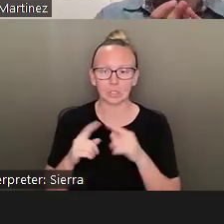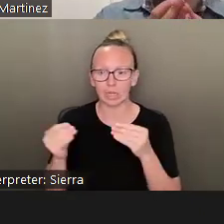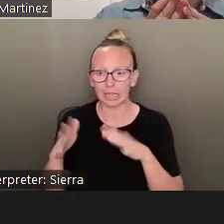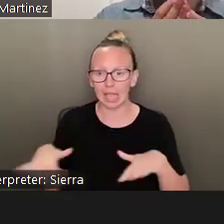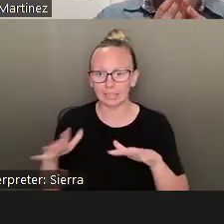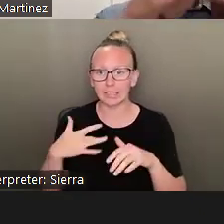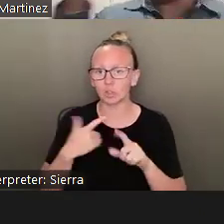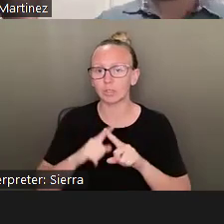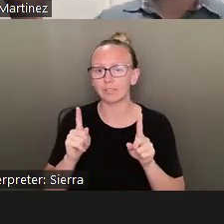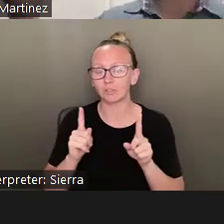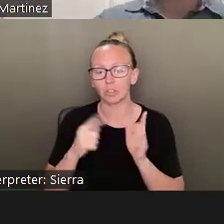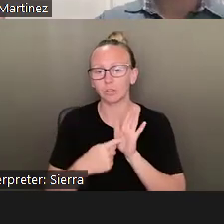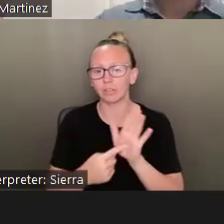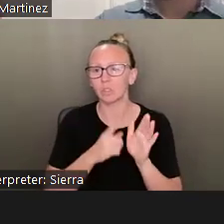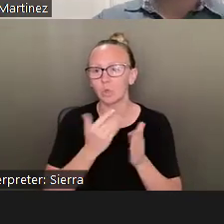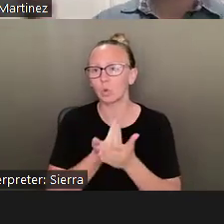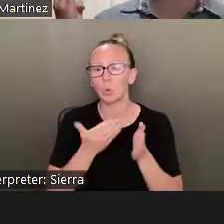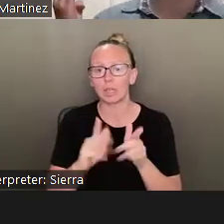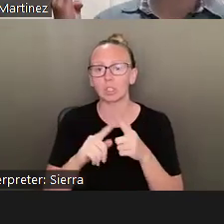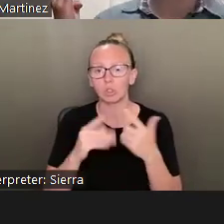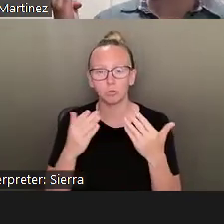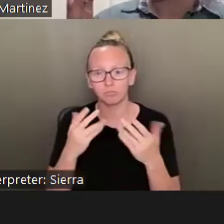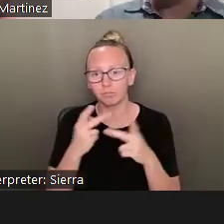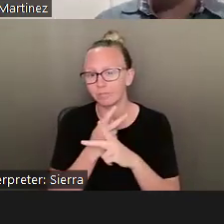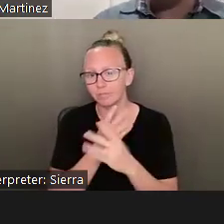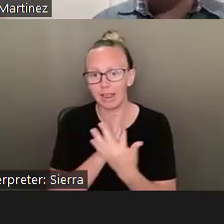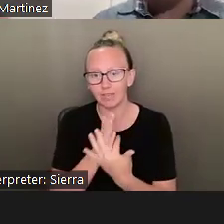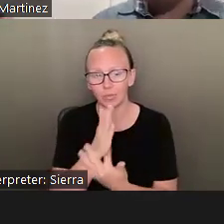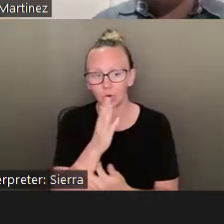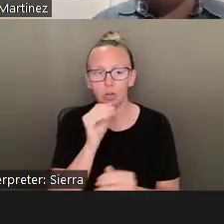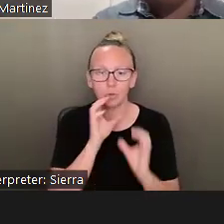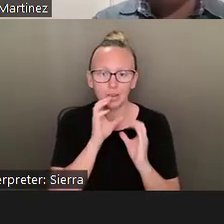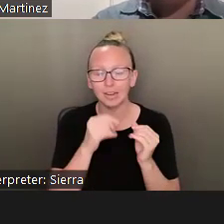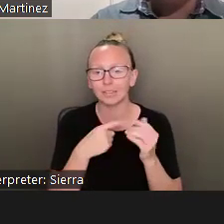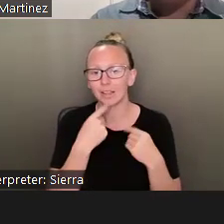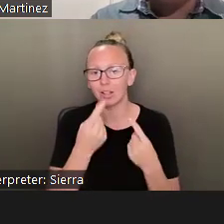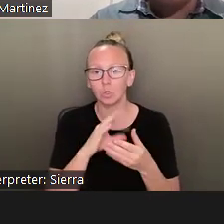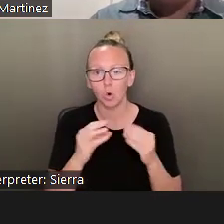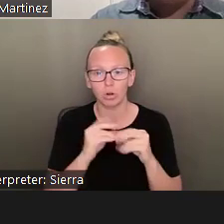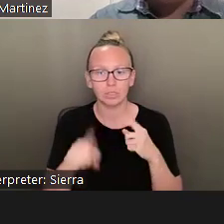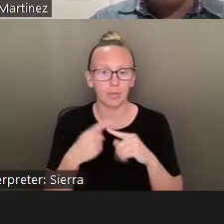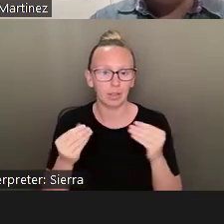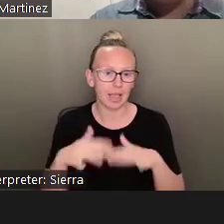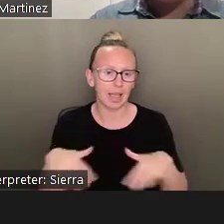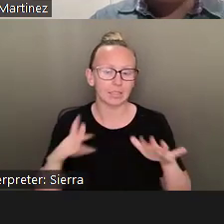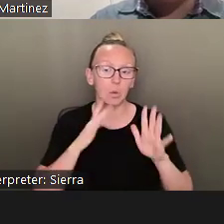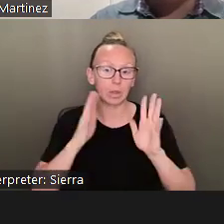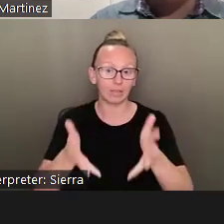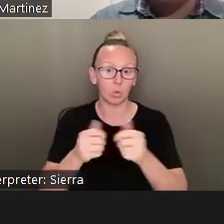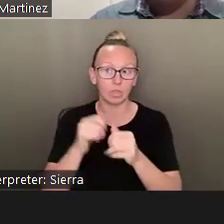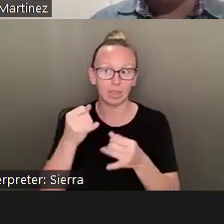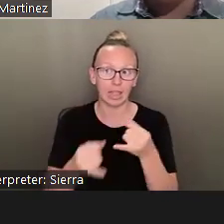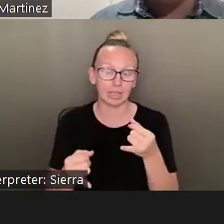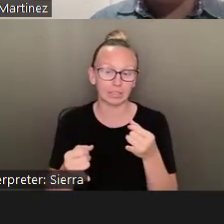difference reveals new ways of navigating through and communicating with and telling stories about the land. And I'm going to leave you all with this